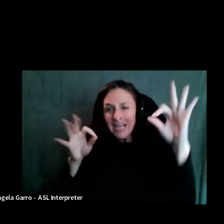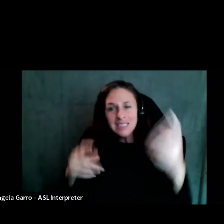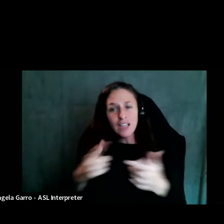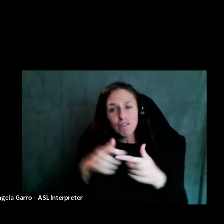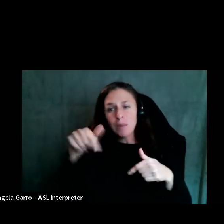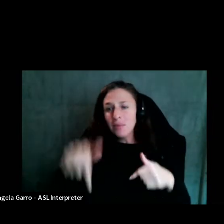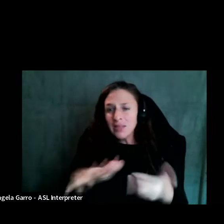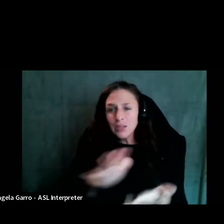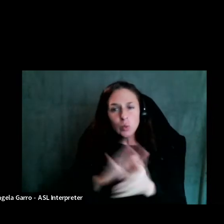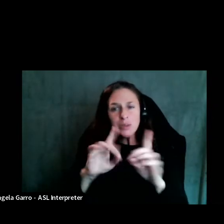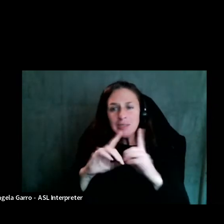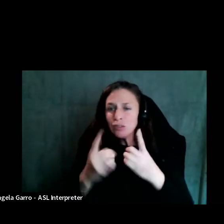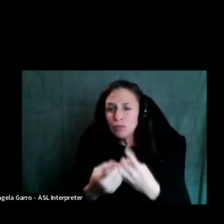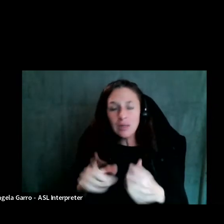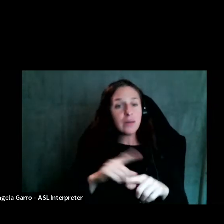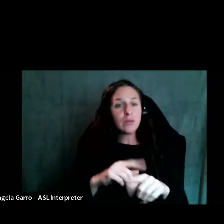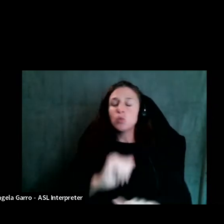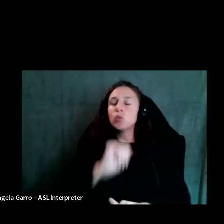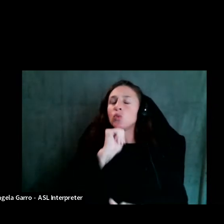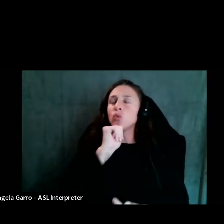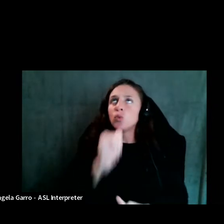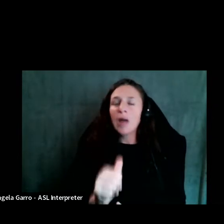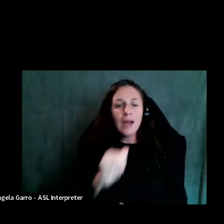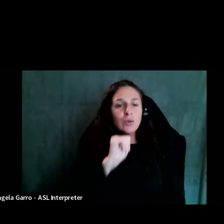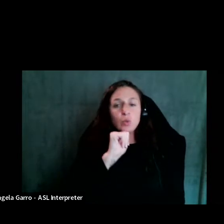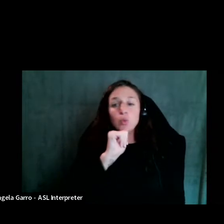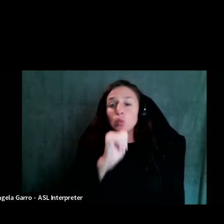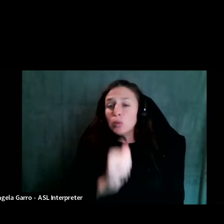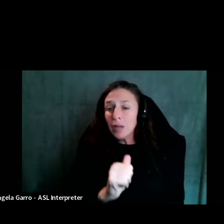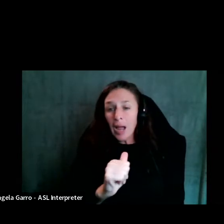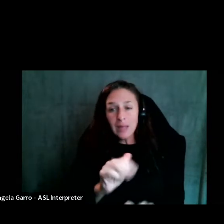school district. Do not